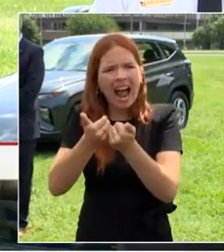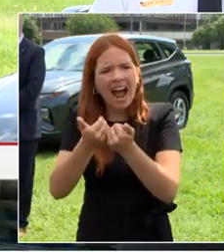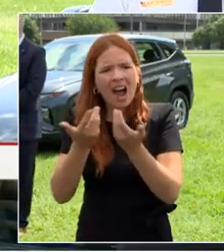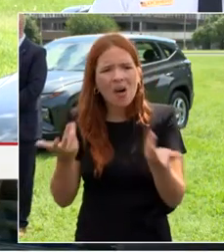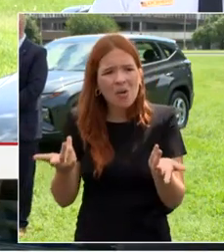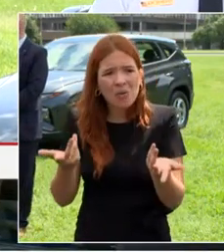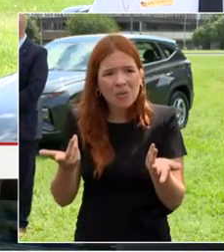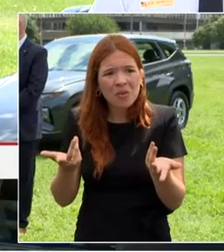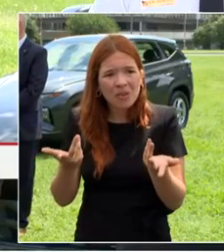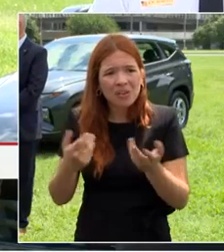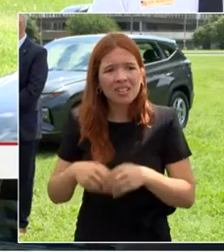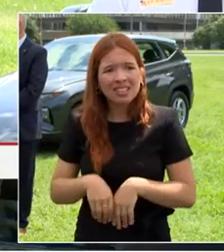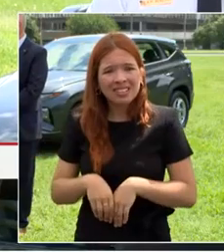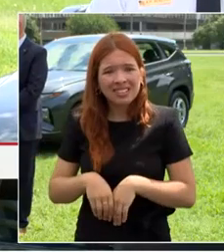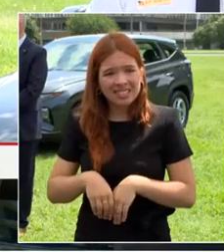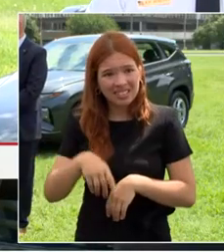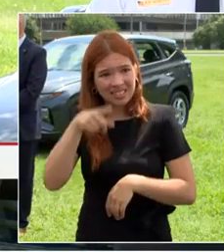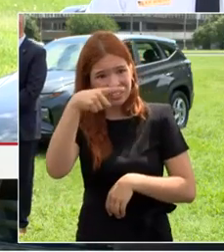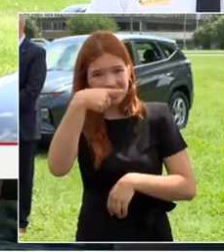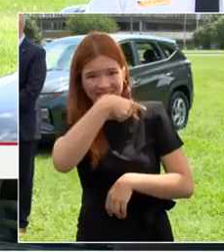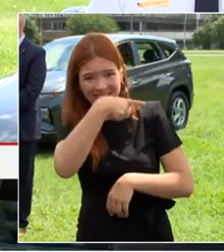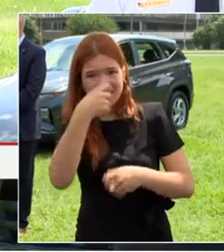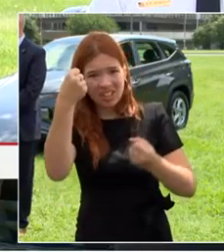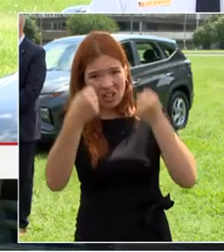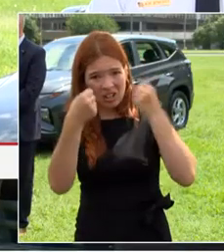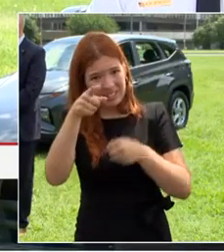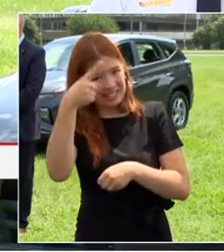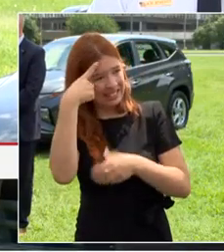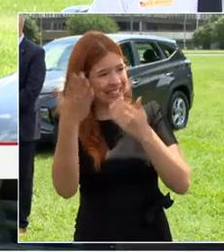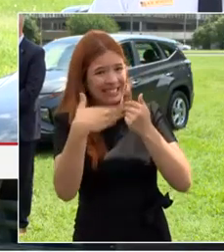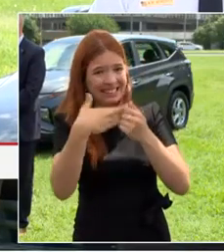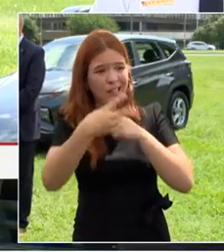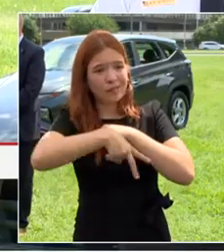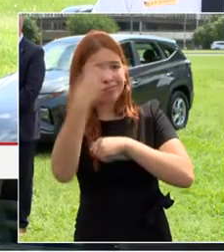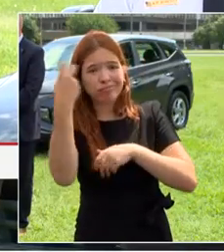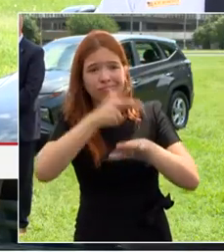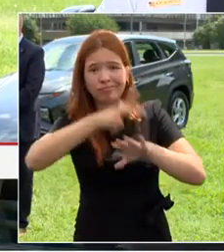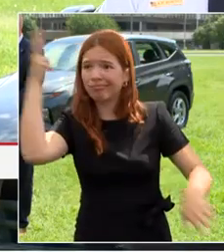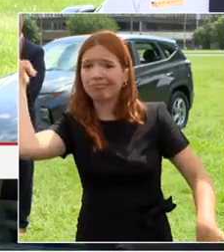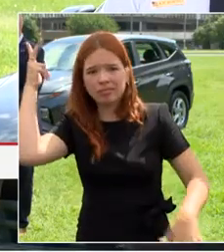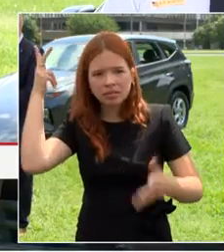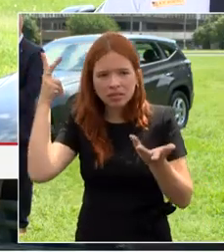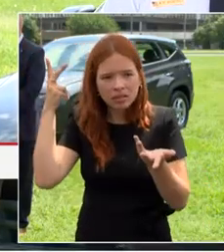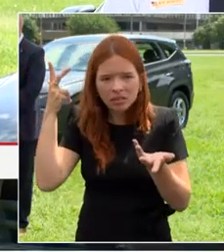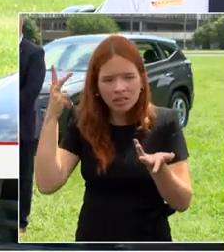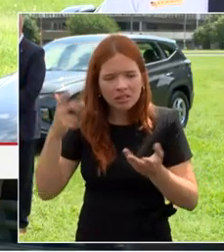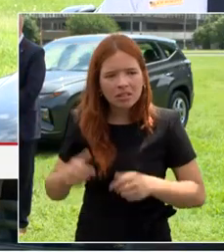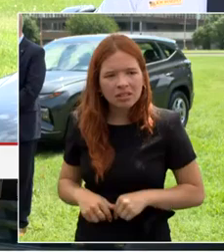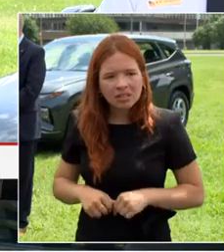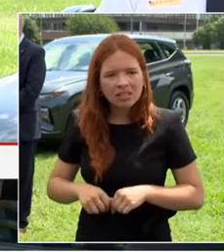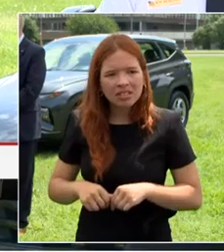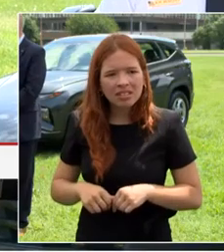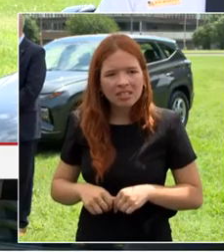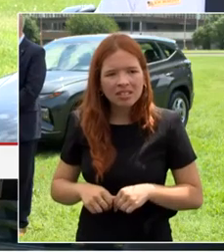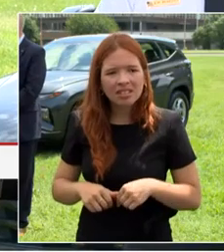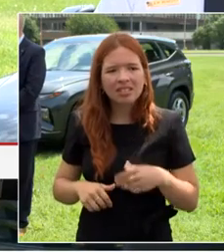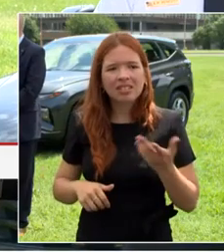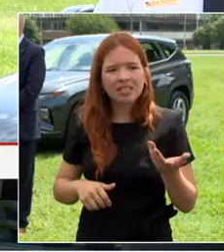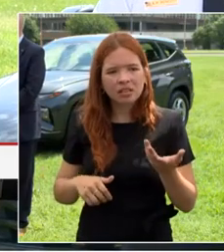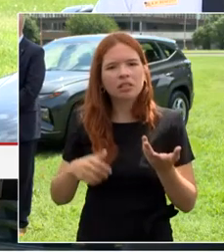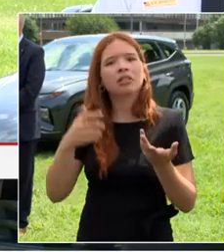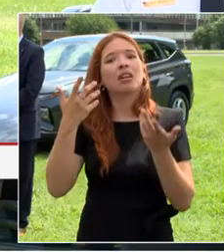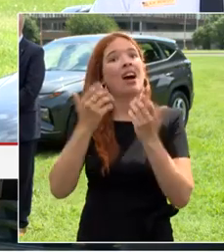readily stolen, that's what we're doing today. What we can do prevention-wise with working with our businesses is